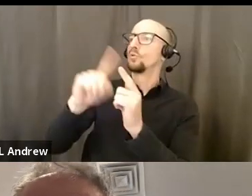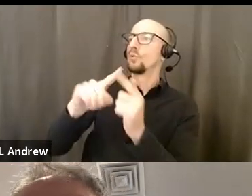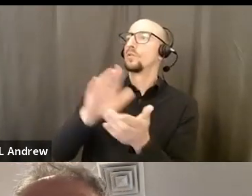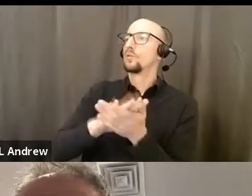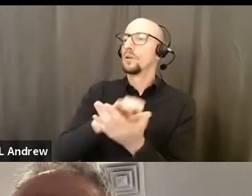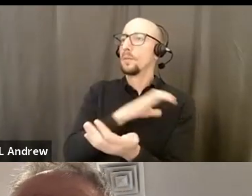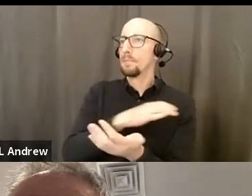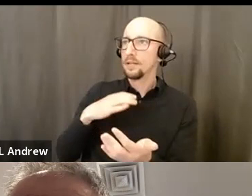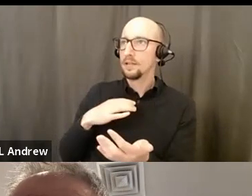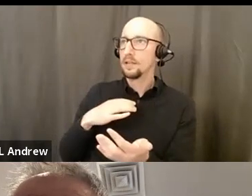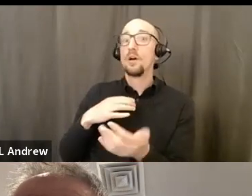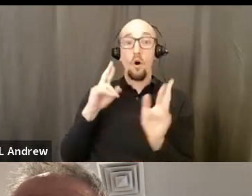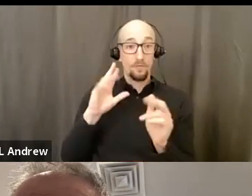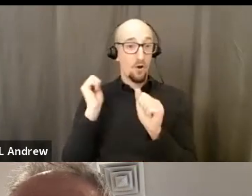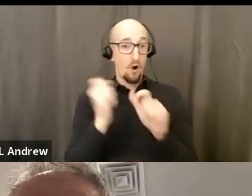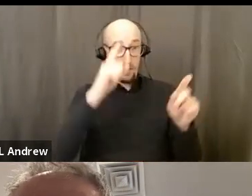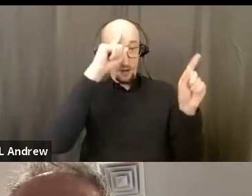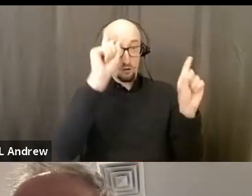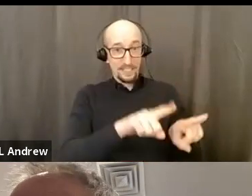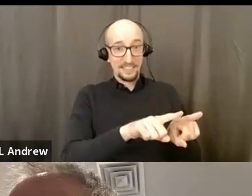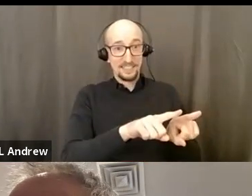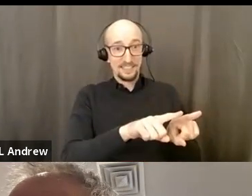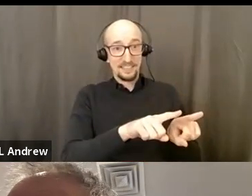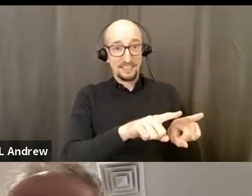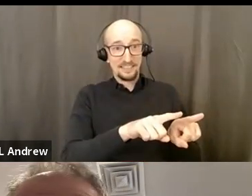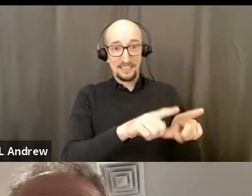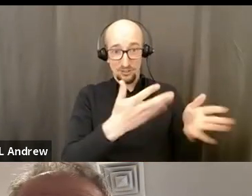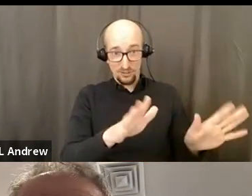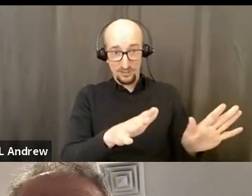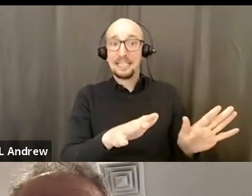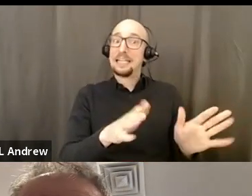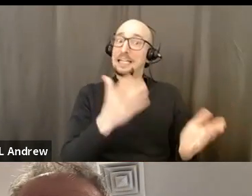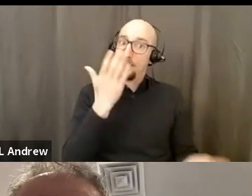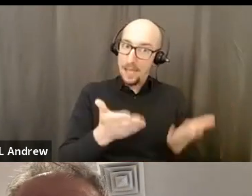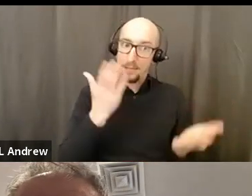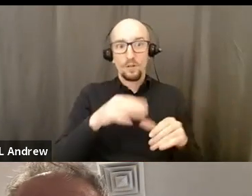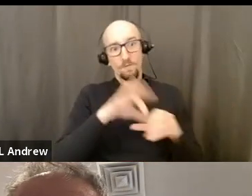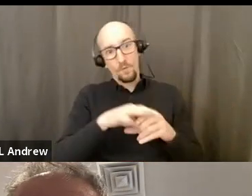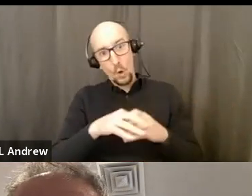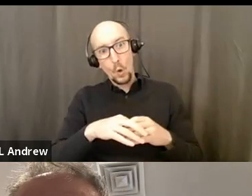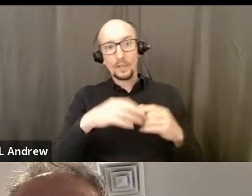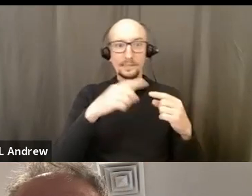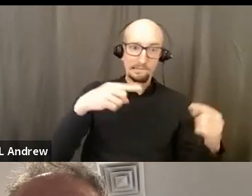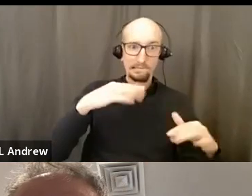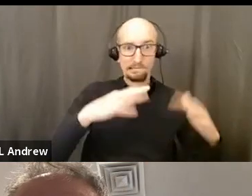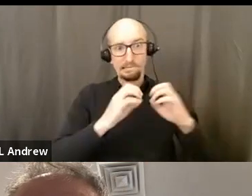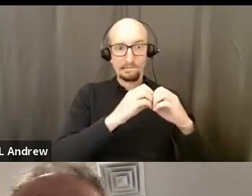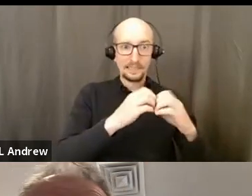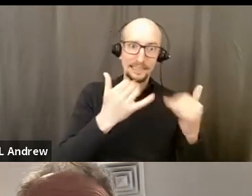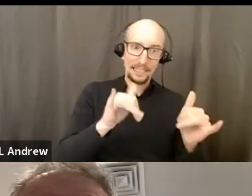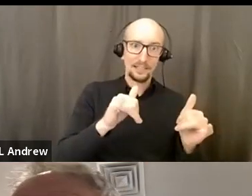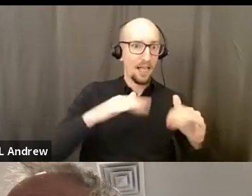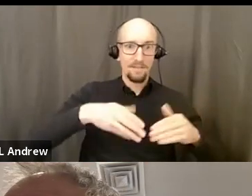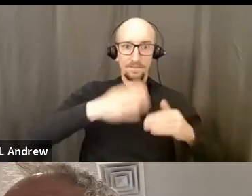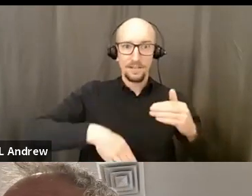consensus or if necessary, by vote, the recommendations that we wish them to reconsider or